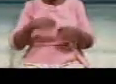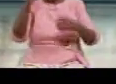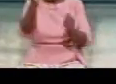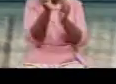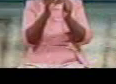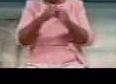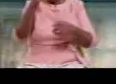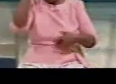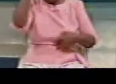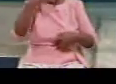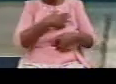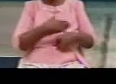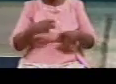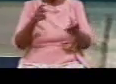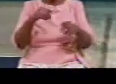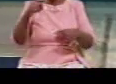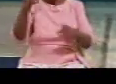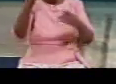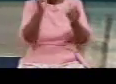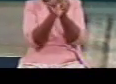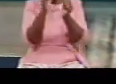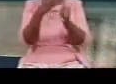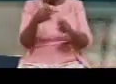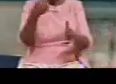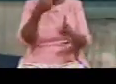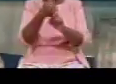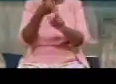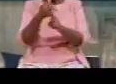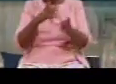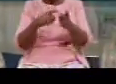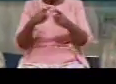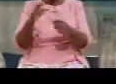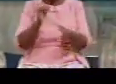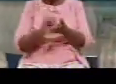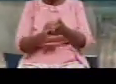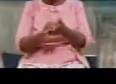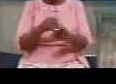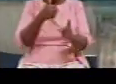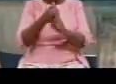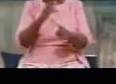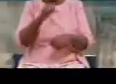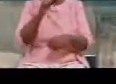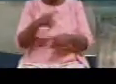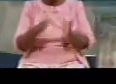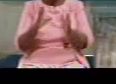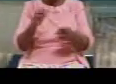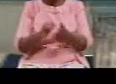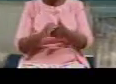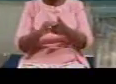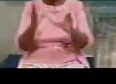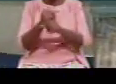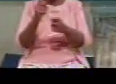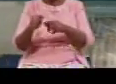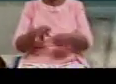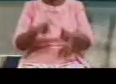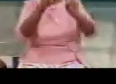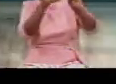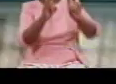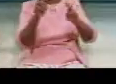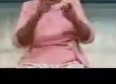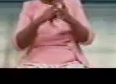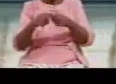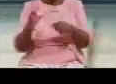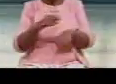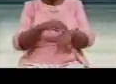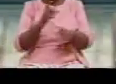Absalom, self will not allow him, the son of a king, to get to the throne at the right time. He wanted it